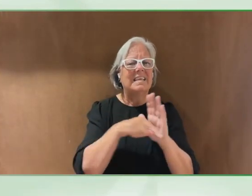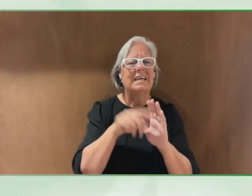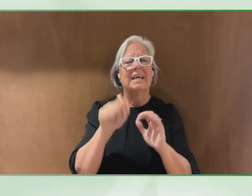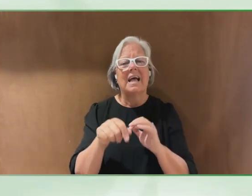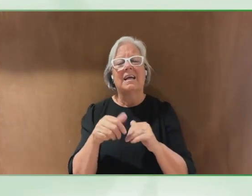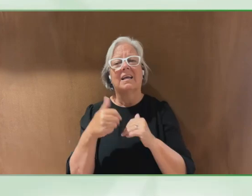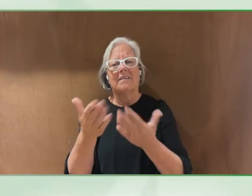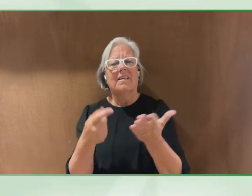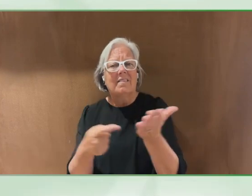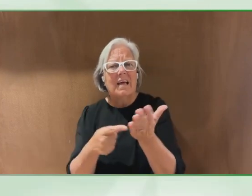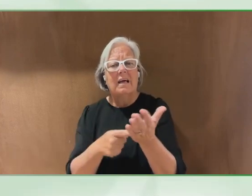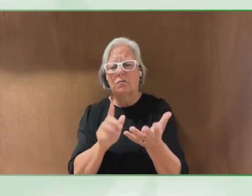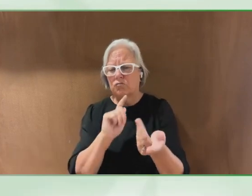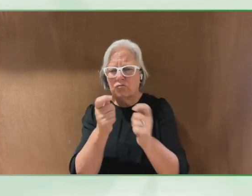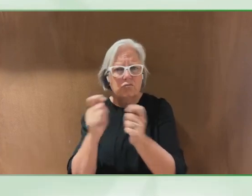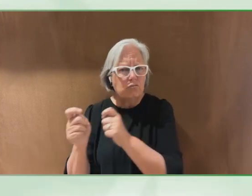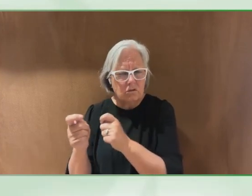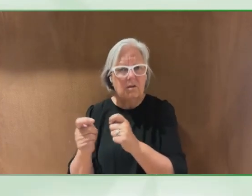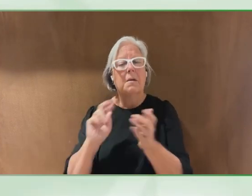adjustments so that students can be successful.